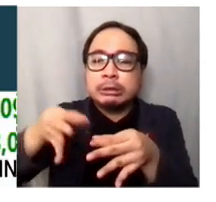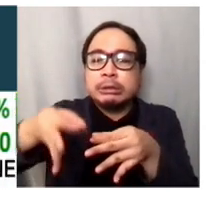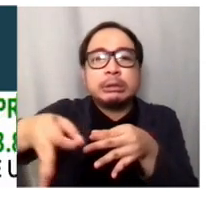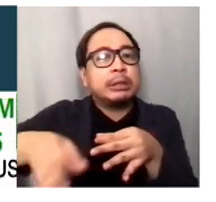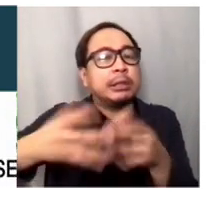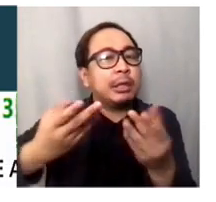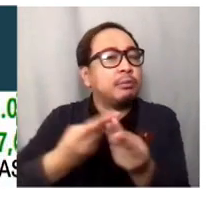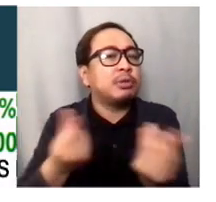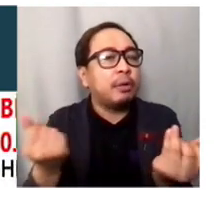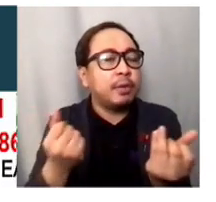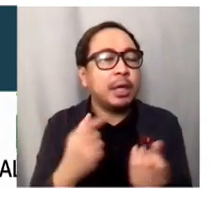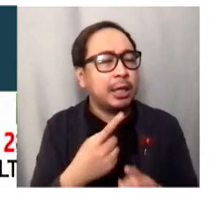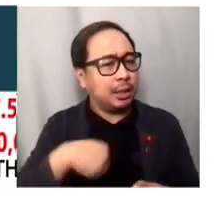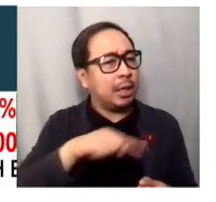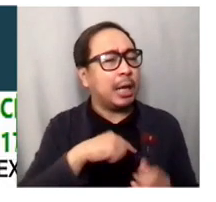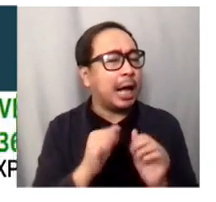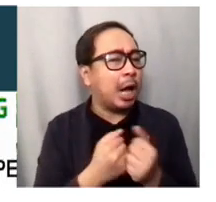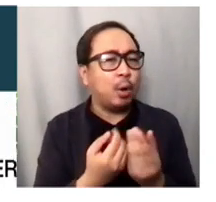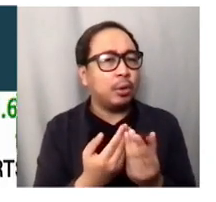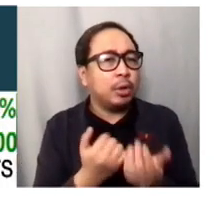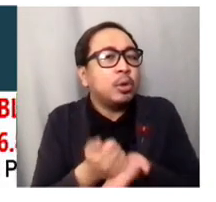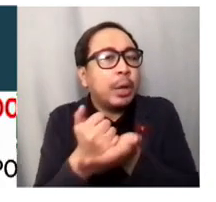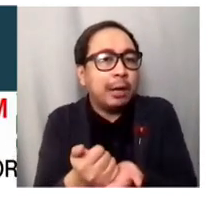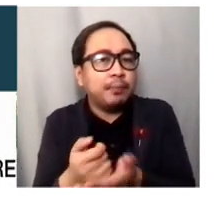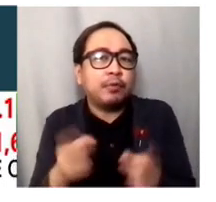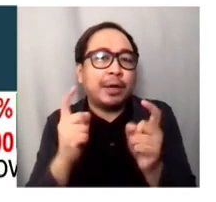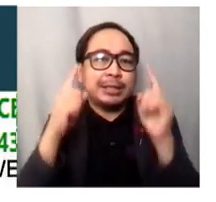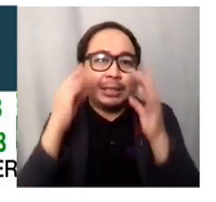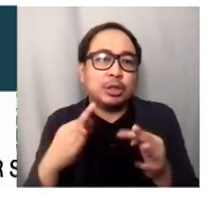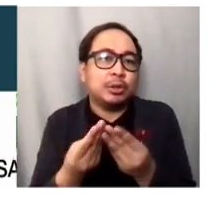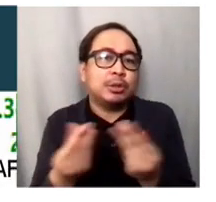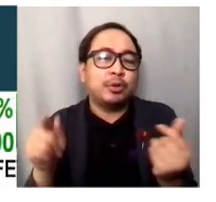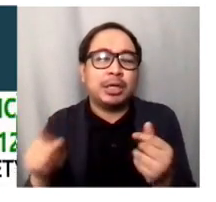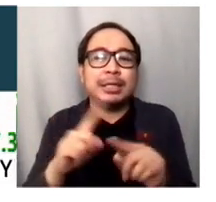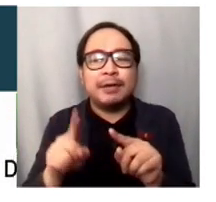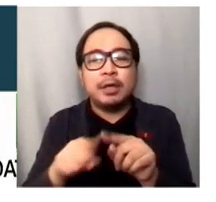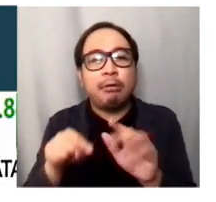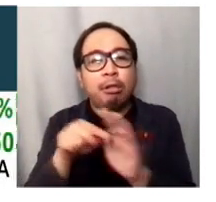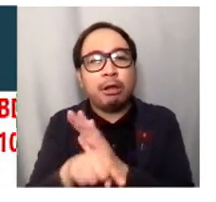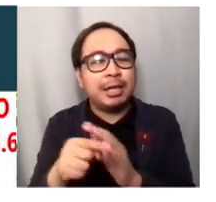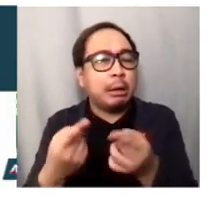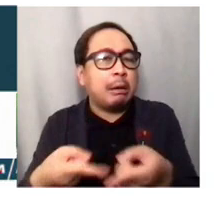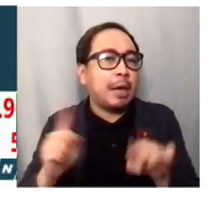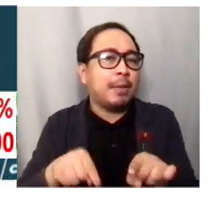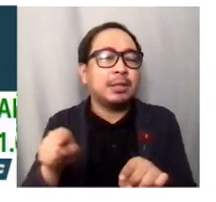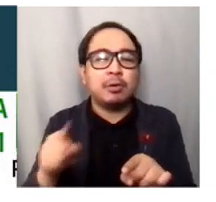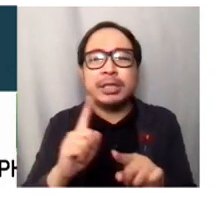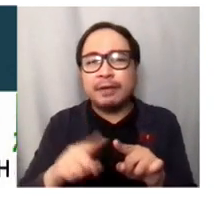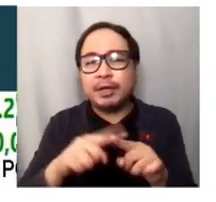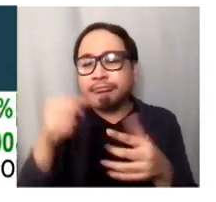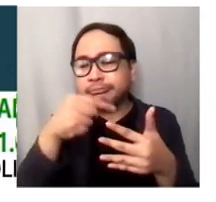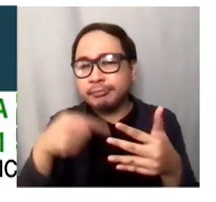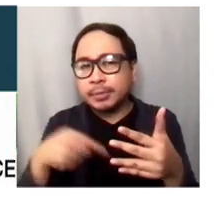do to expedite the resolution of these criminal cases. So these are practical things that the Honorable Supreme Court is